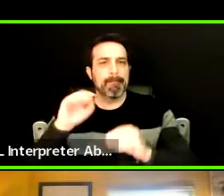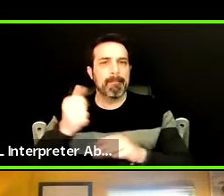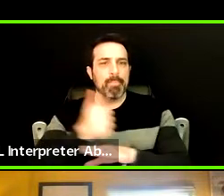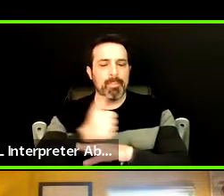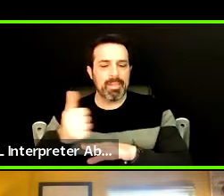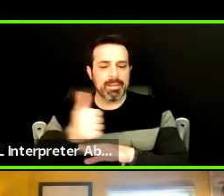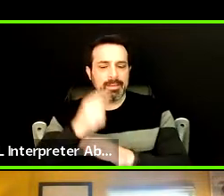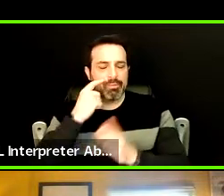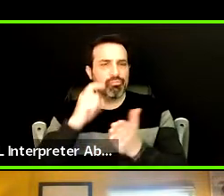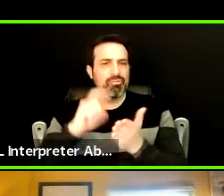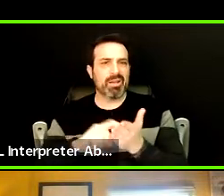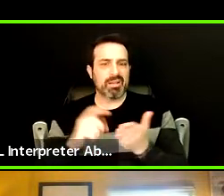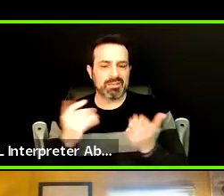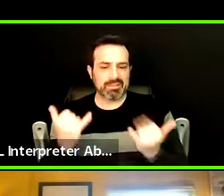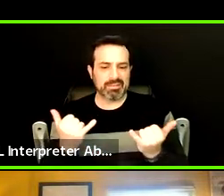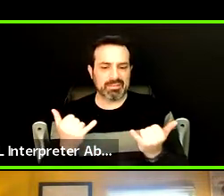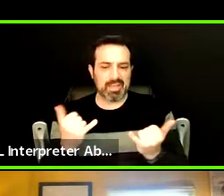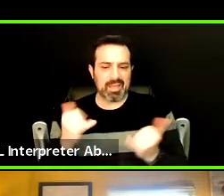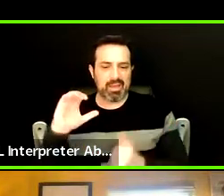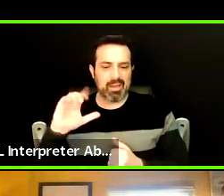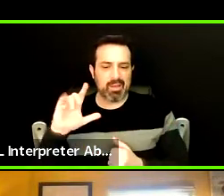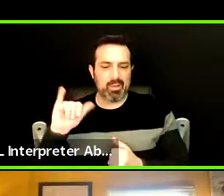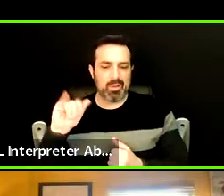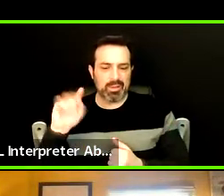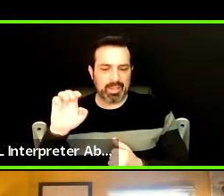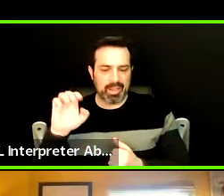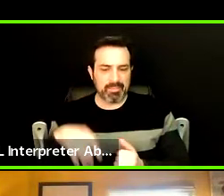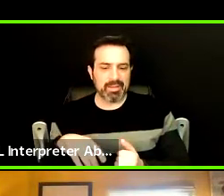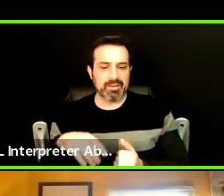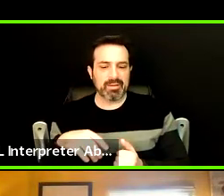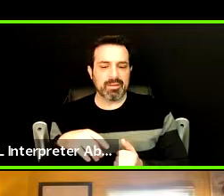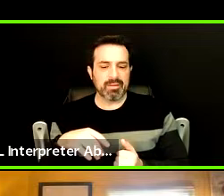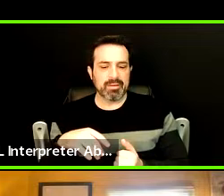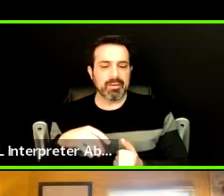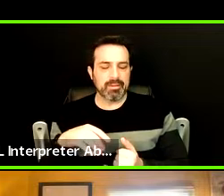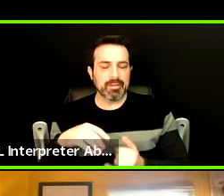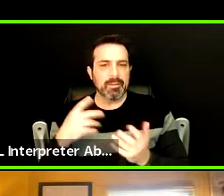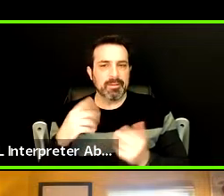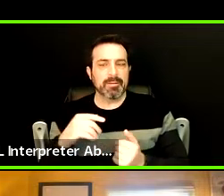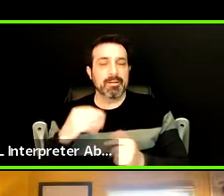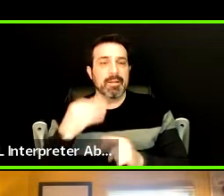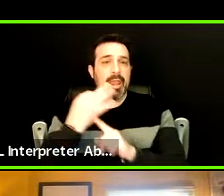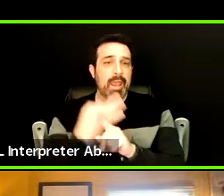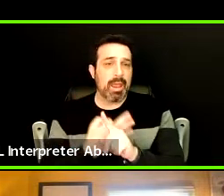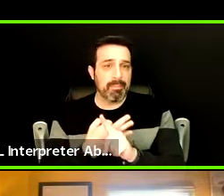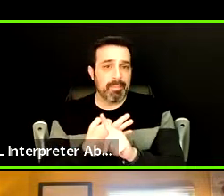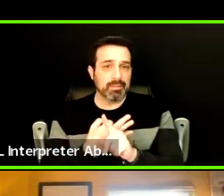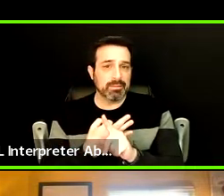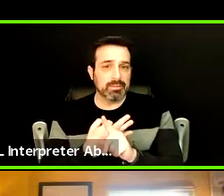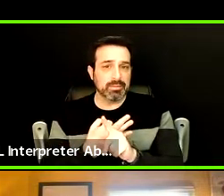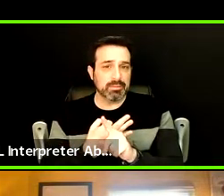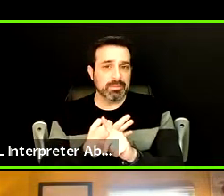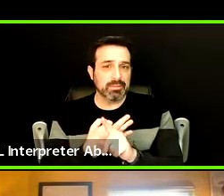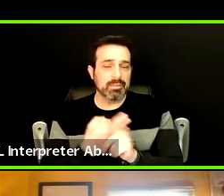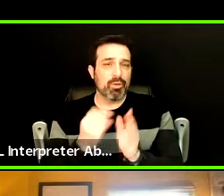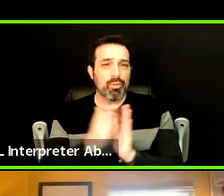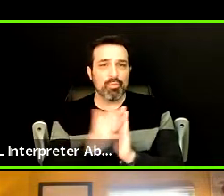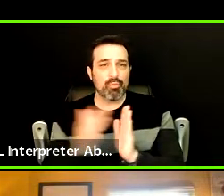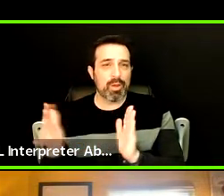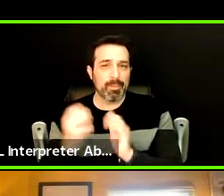recognizing the climate that we live in and the rainy experience, 9 months throughout the